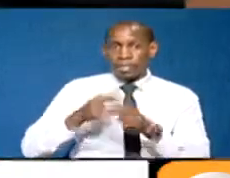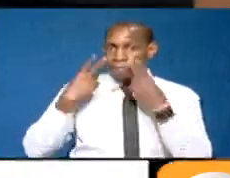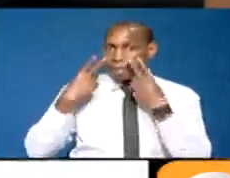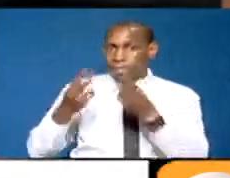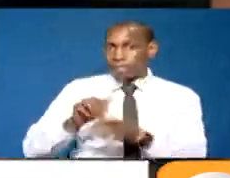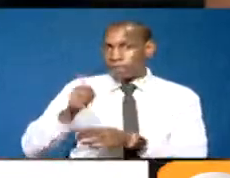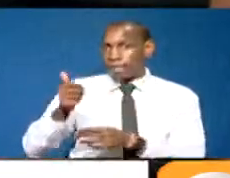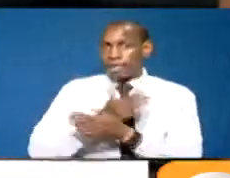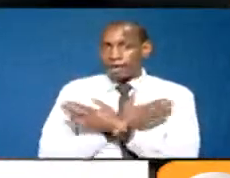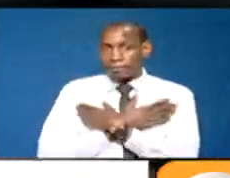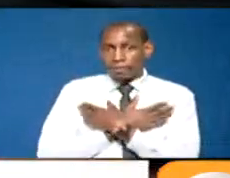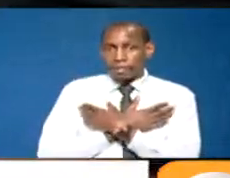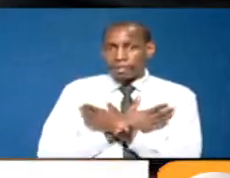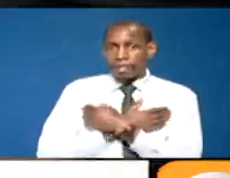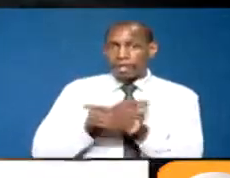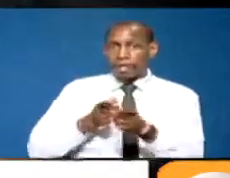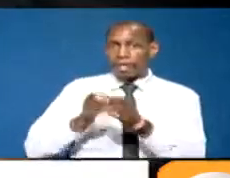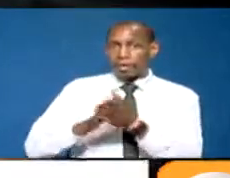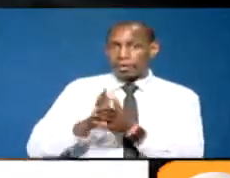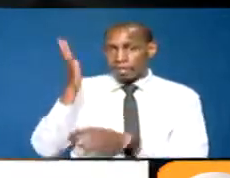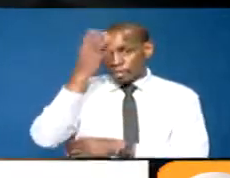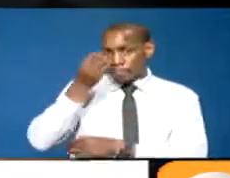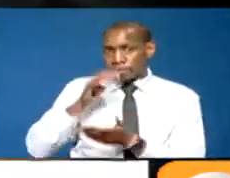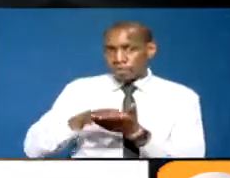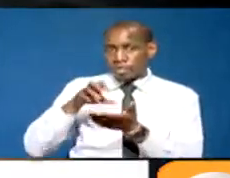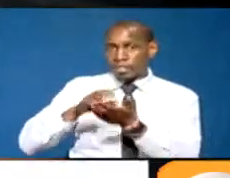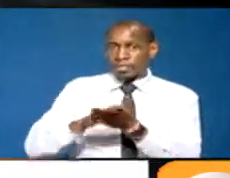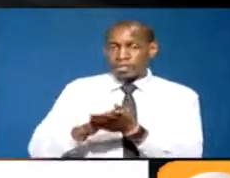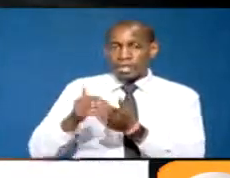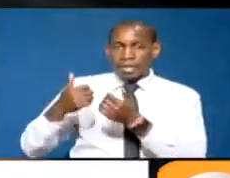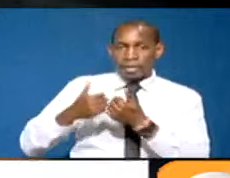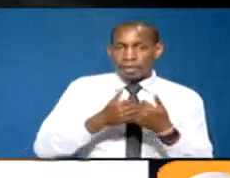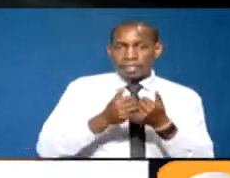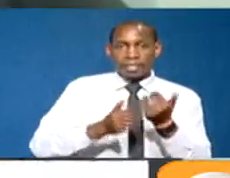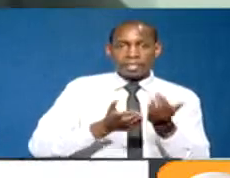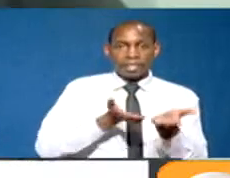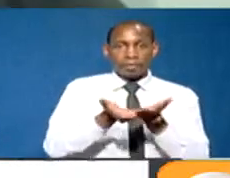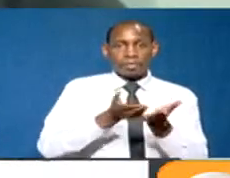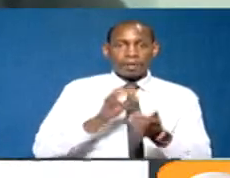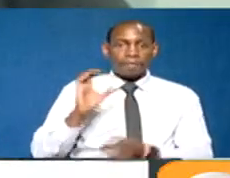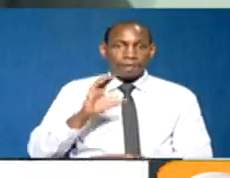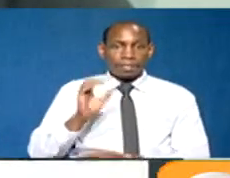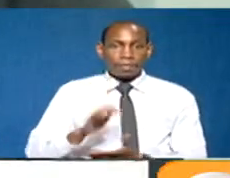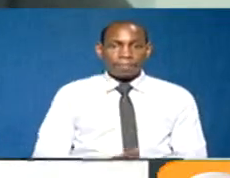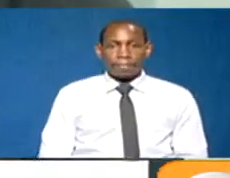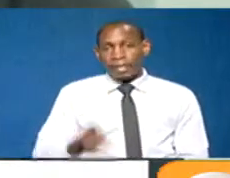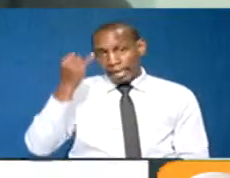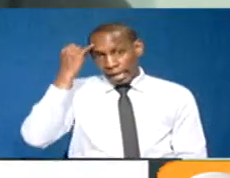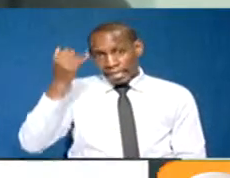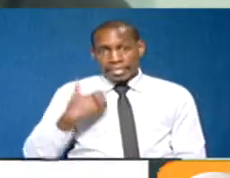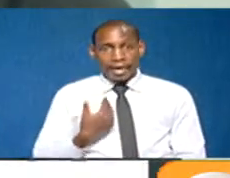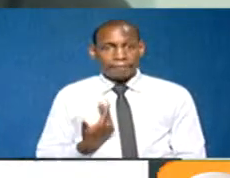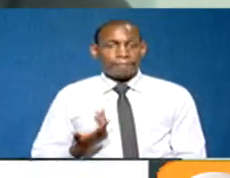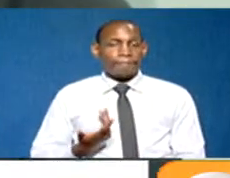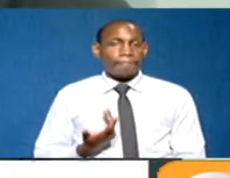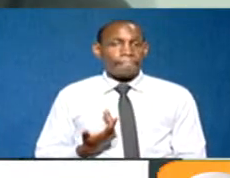one of his friends who runs a beauty studio struggling to attend to his clients. He had the idea of why not,